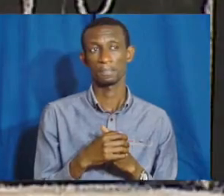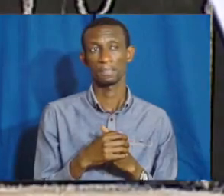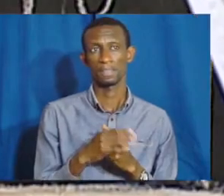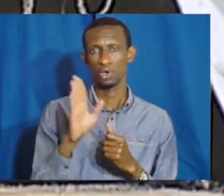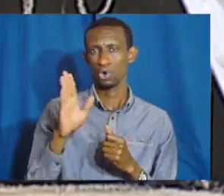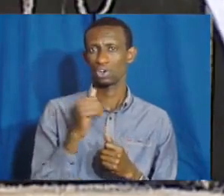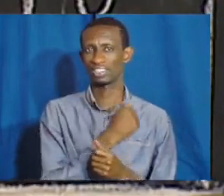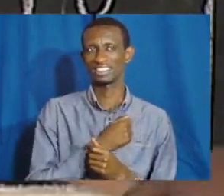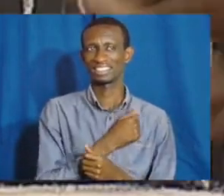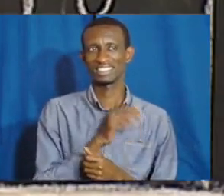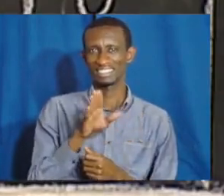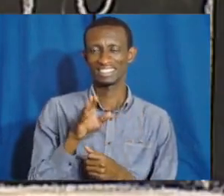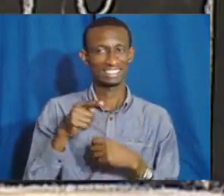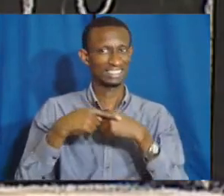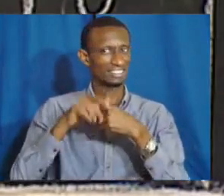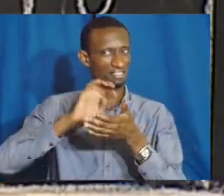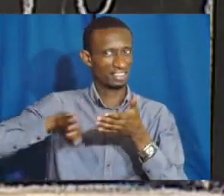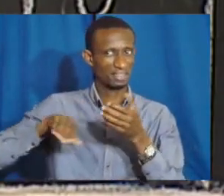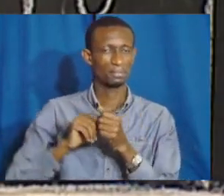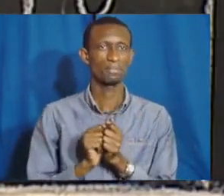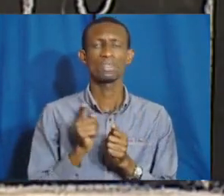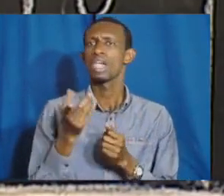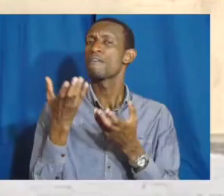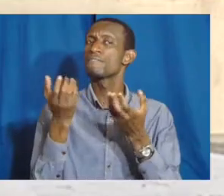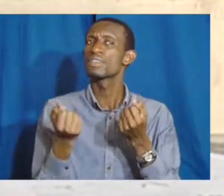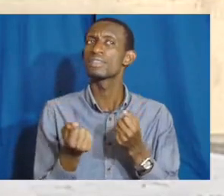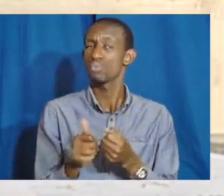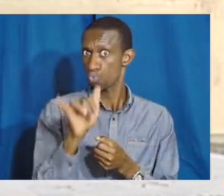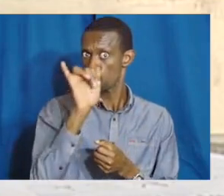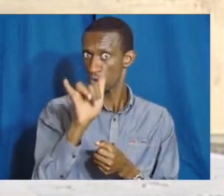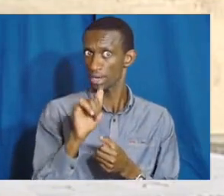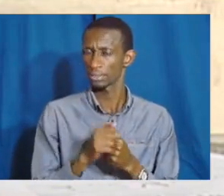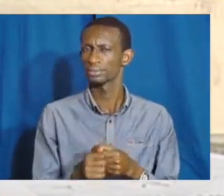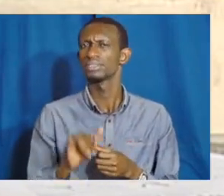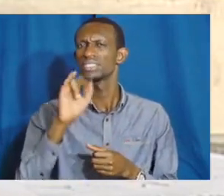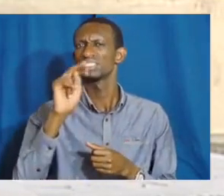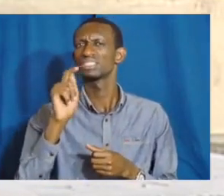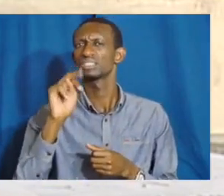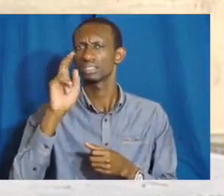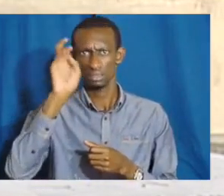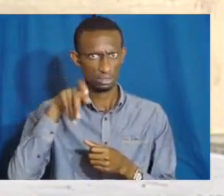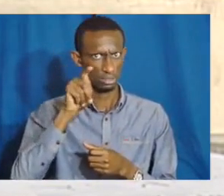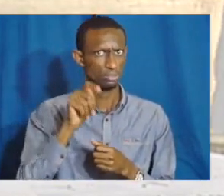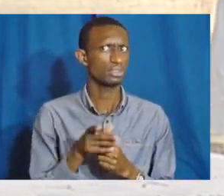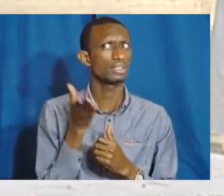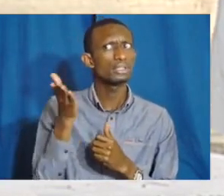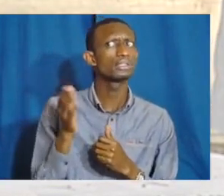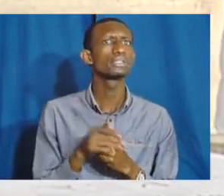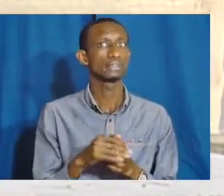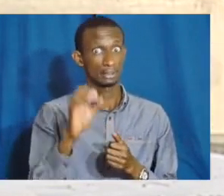it was supposed to be like this, And we have y-intercept. Y-intercept is 0, and we